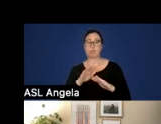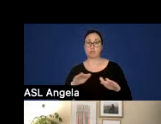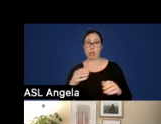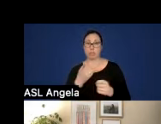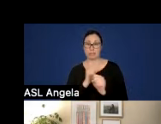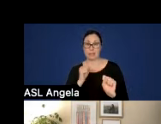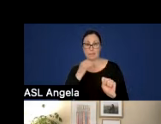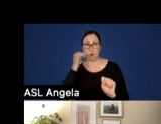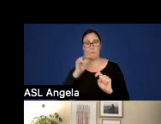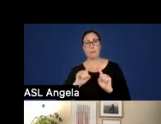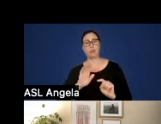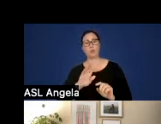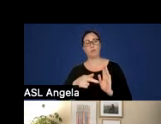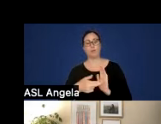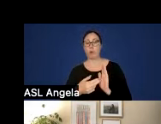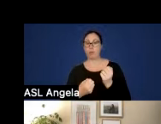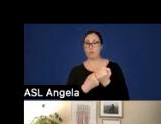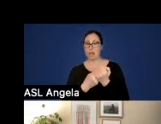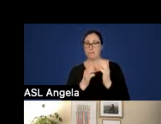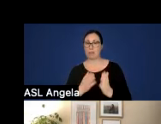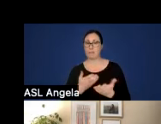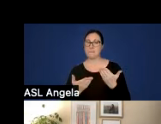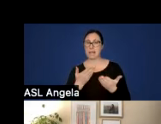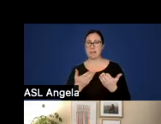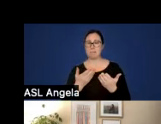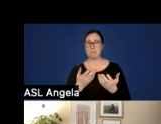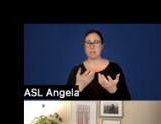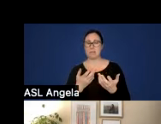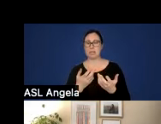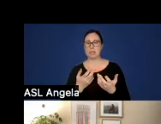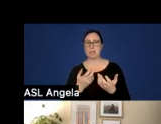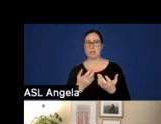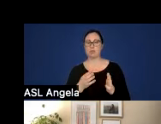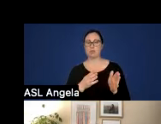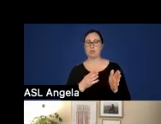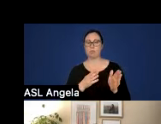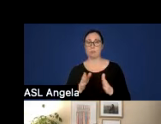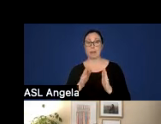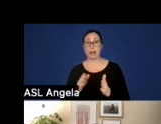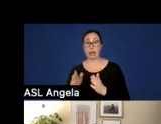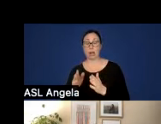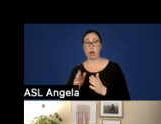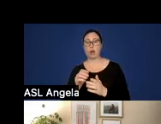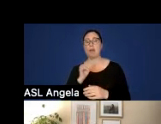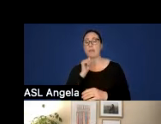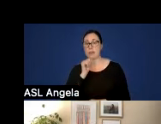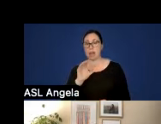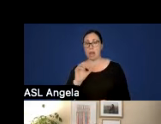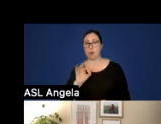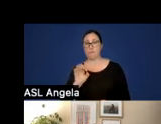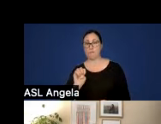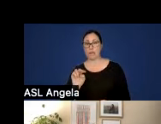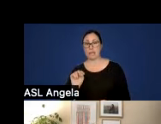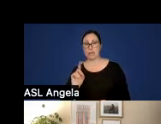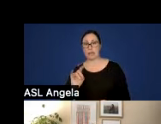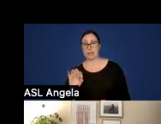an advocate might be to prepare the non-offending caregiver to talk about trust issues and to talk about the